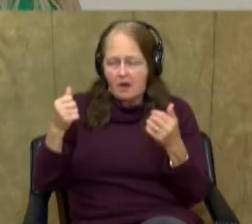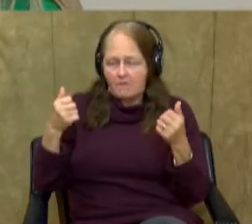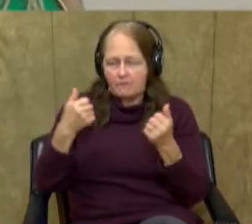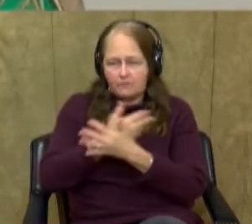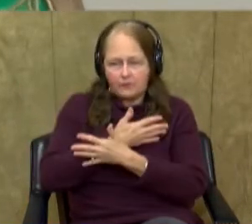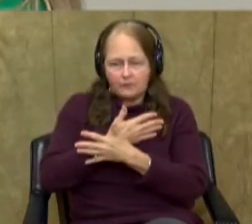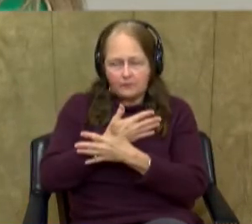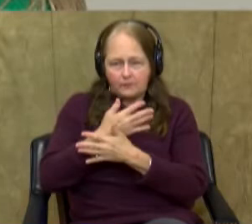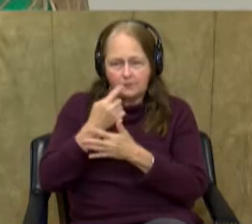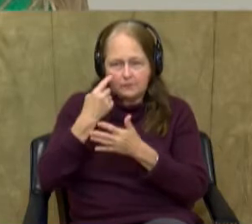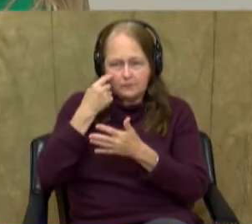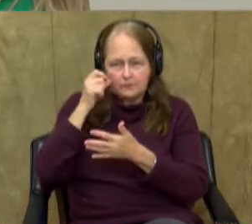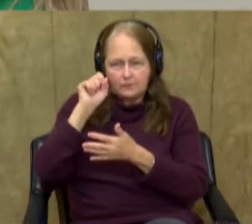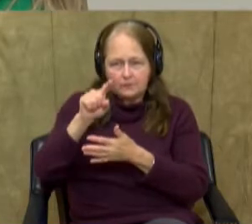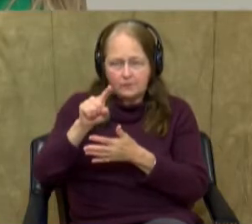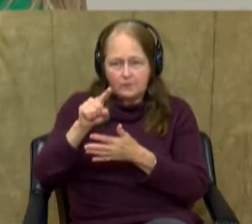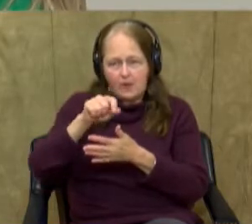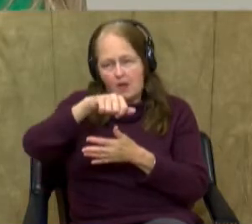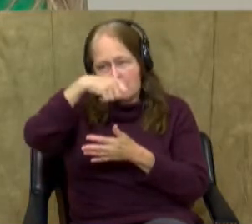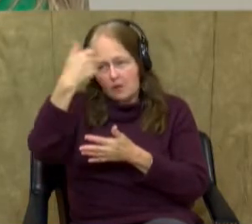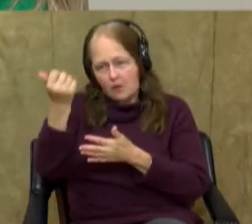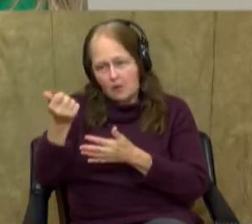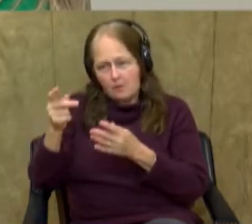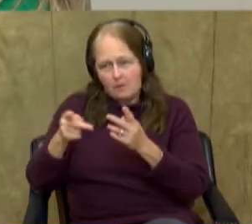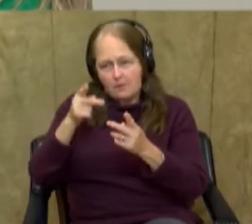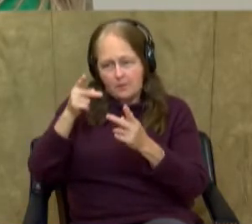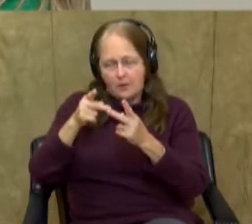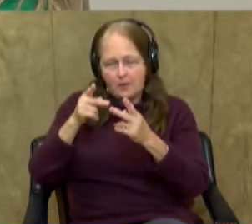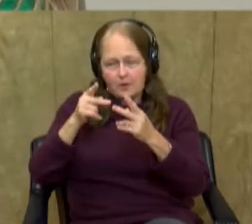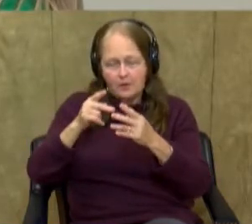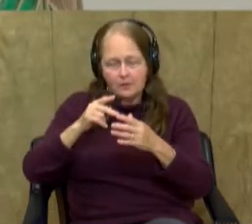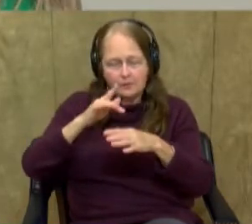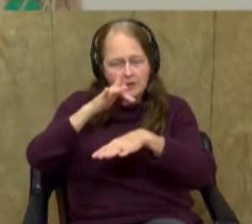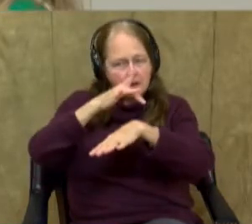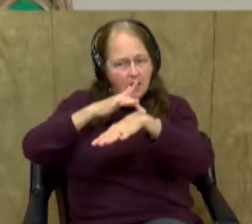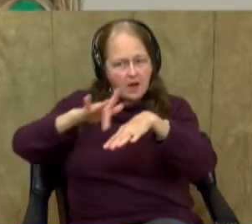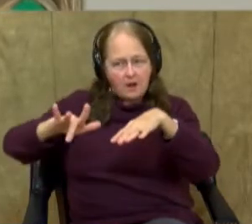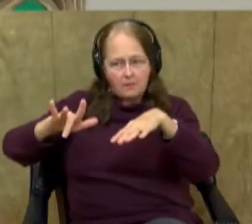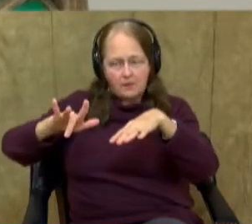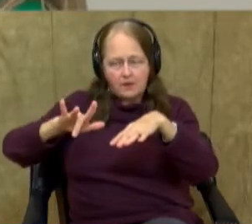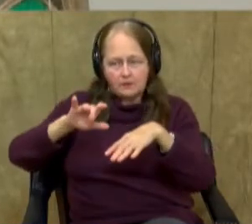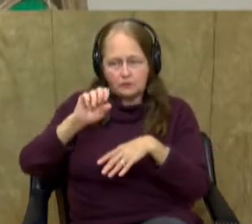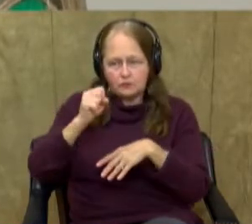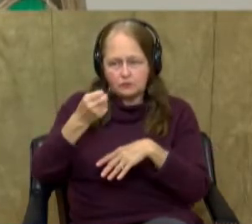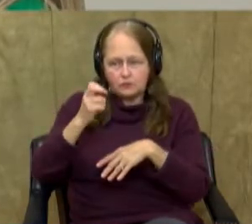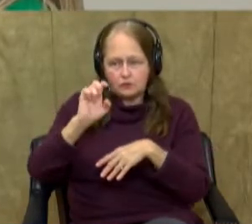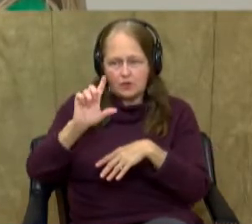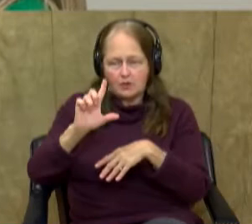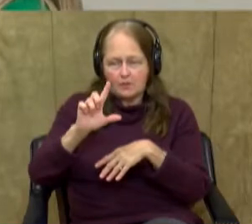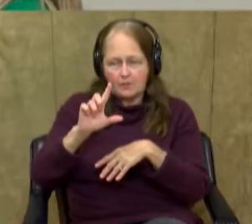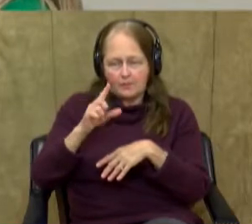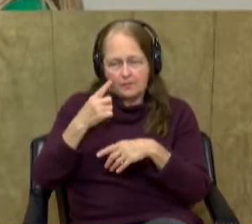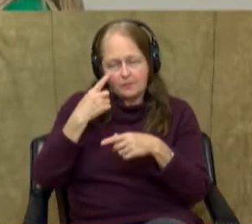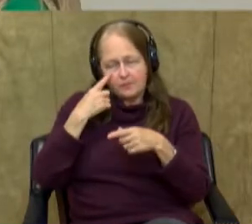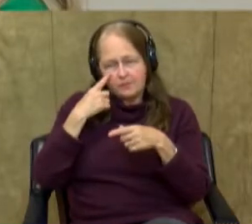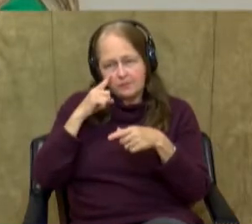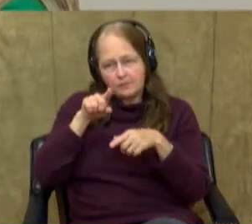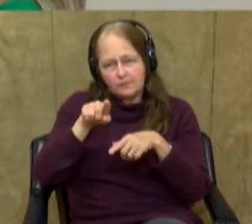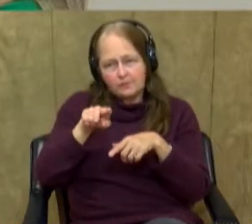he spied the perfect house, a big empty shell. It looked,